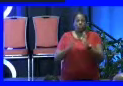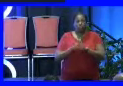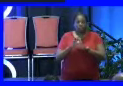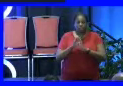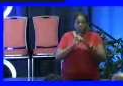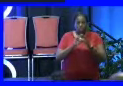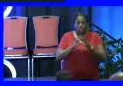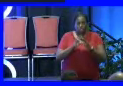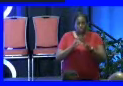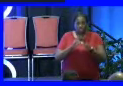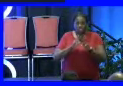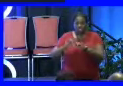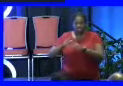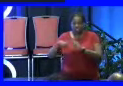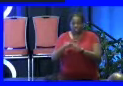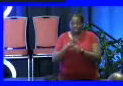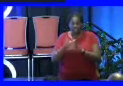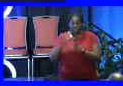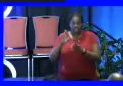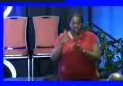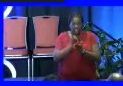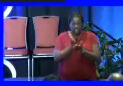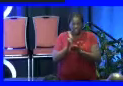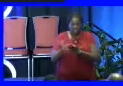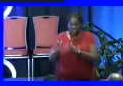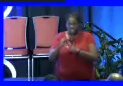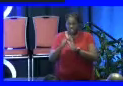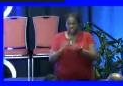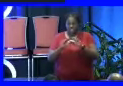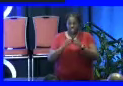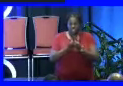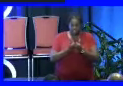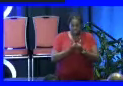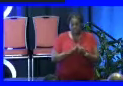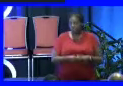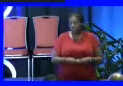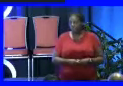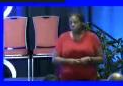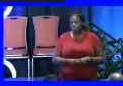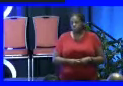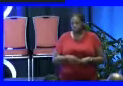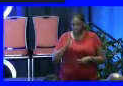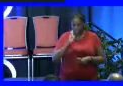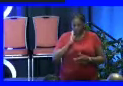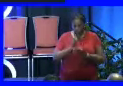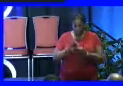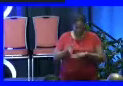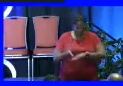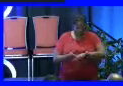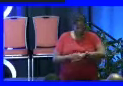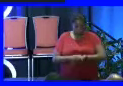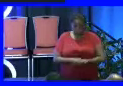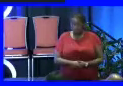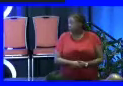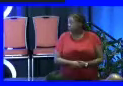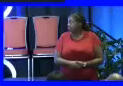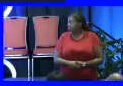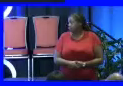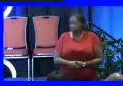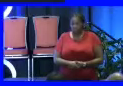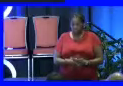the continuum of care and state agencies and other continuums and things like that. I'll stop there. You're up, Liz.